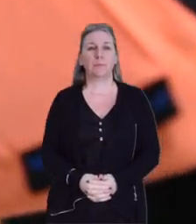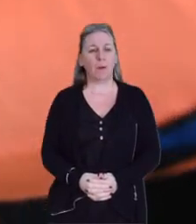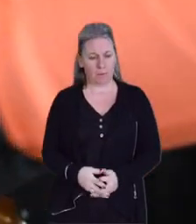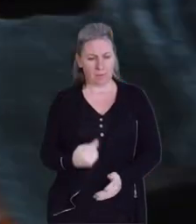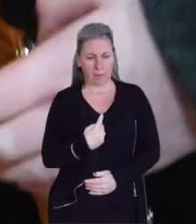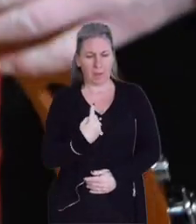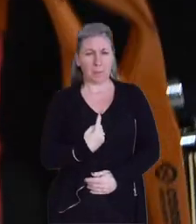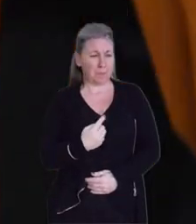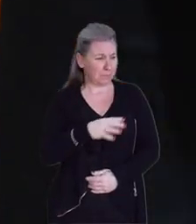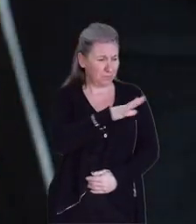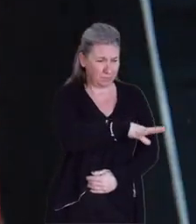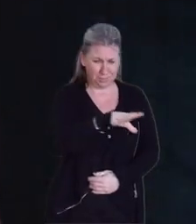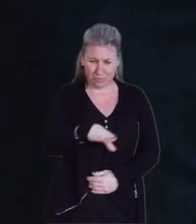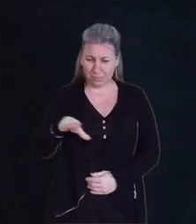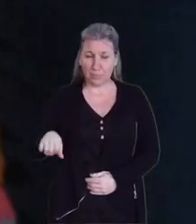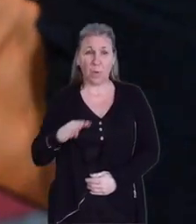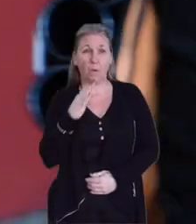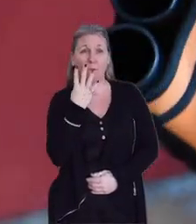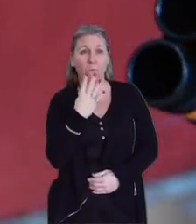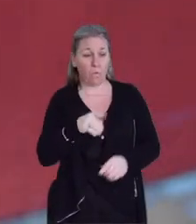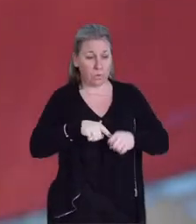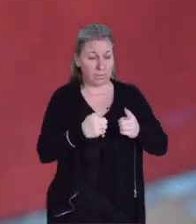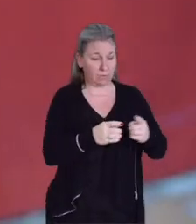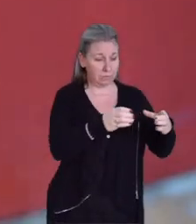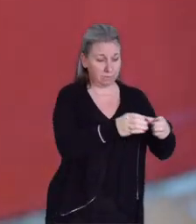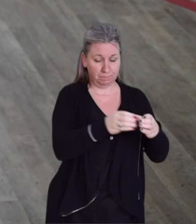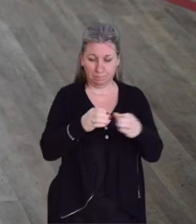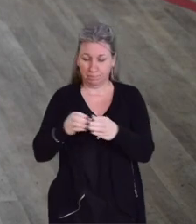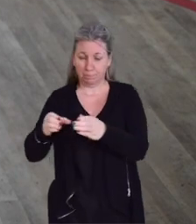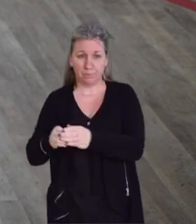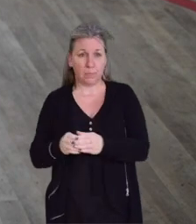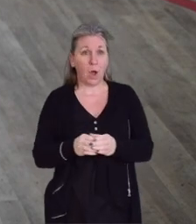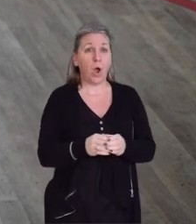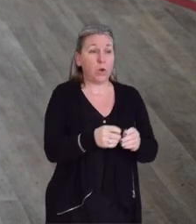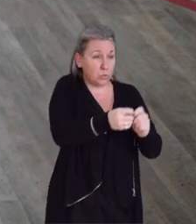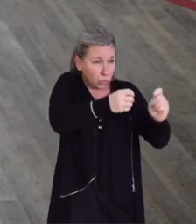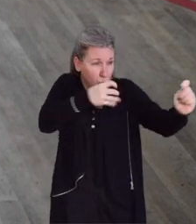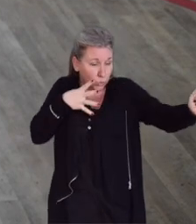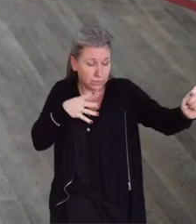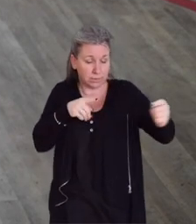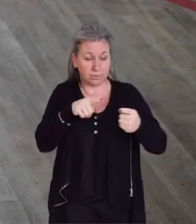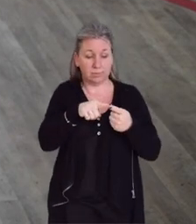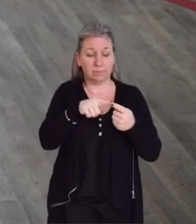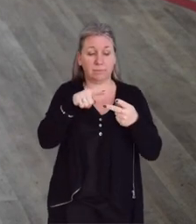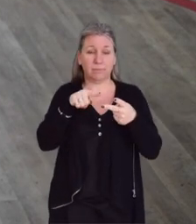The archery range is split into 4 main sections: the shooting line,